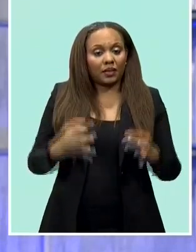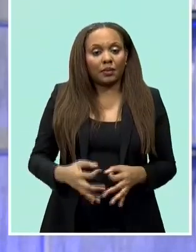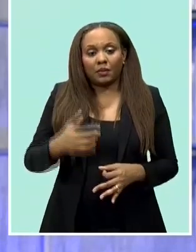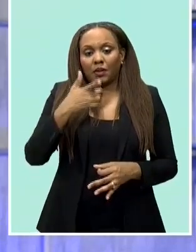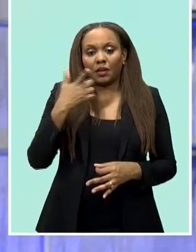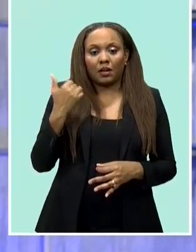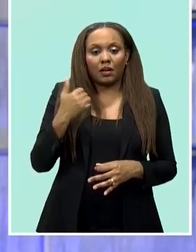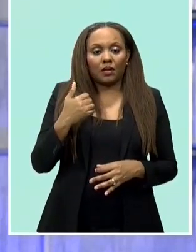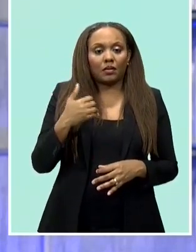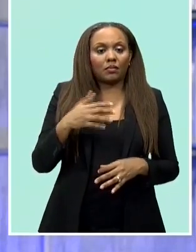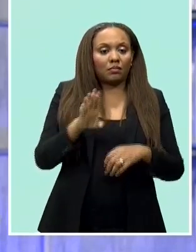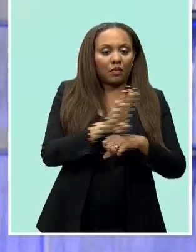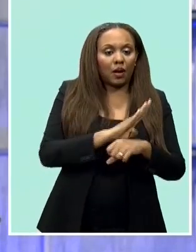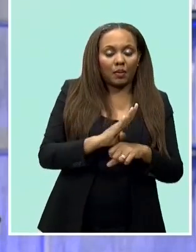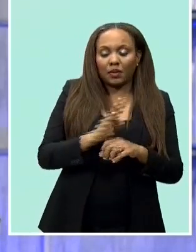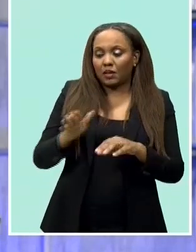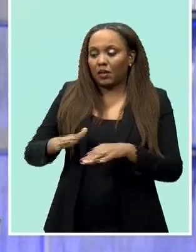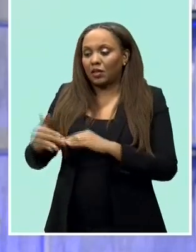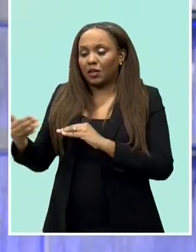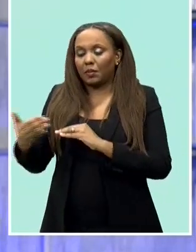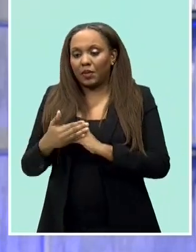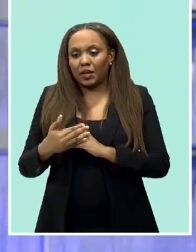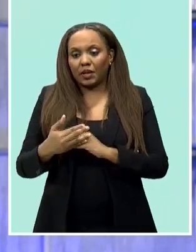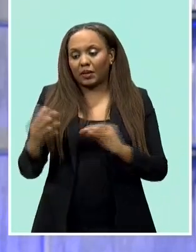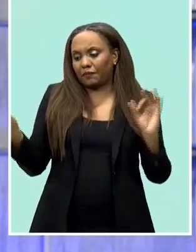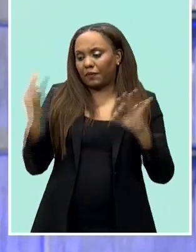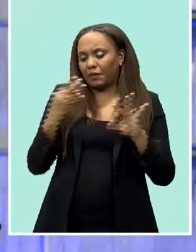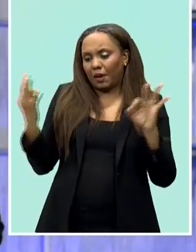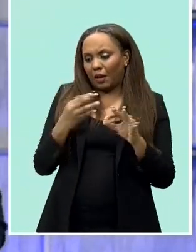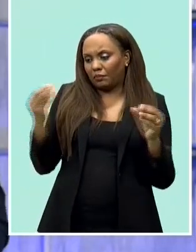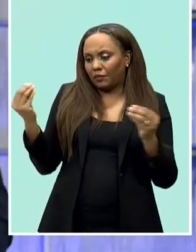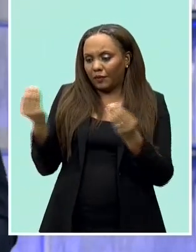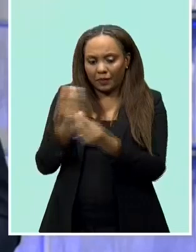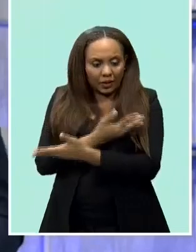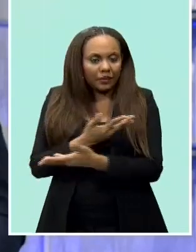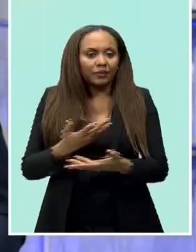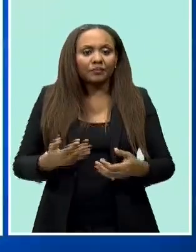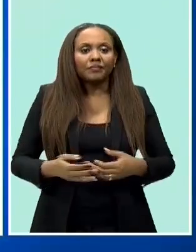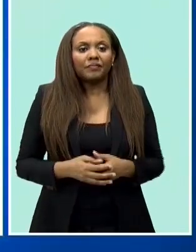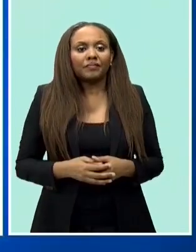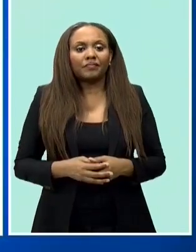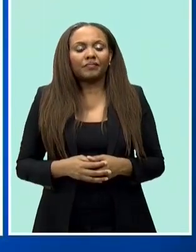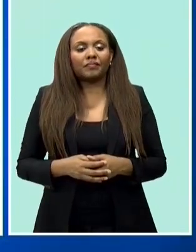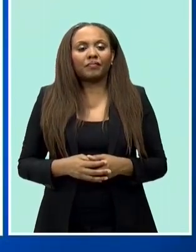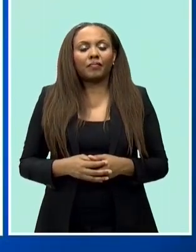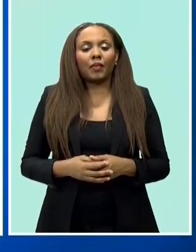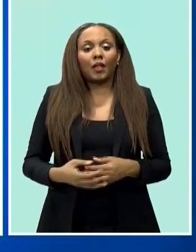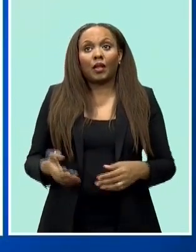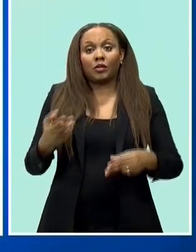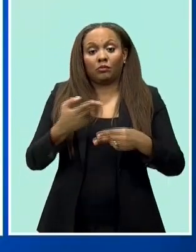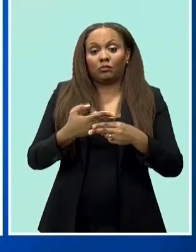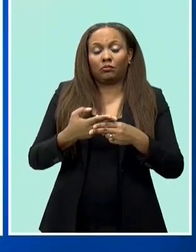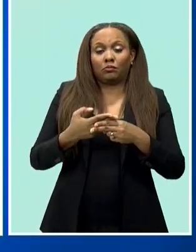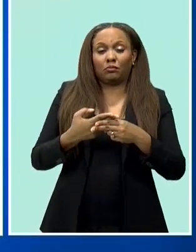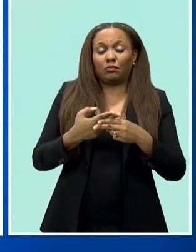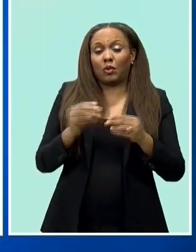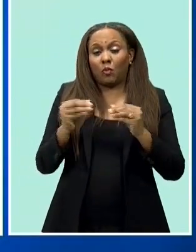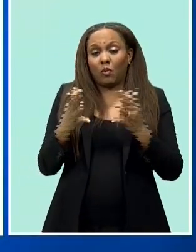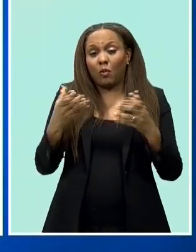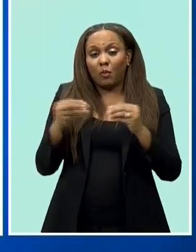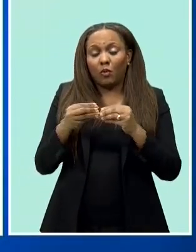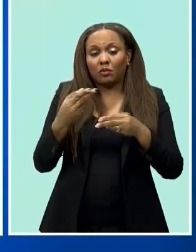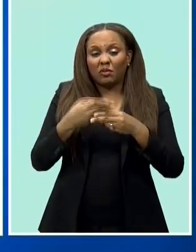feedback from the direct flights between Barbados and Jamaica. CVM TV reports. Shorter flying times between Caribbean